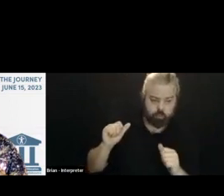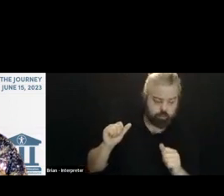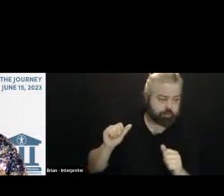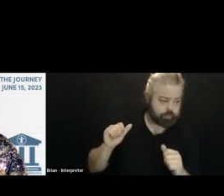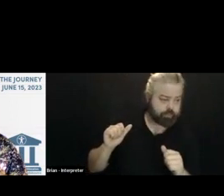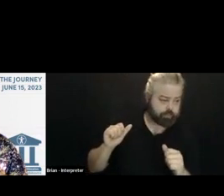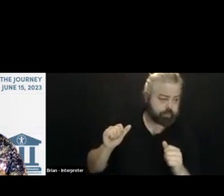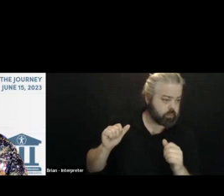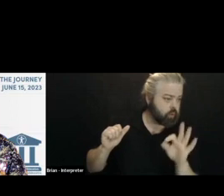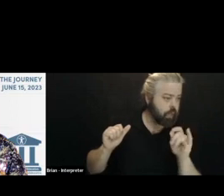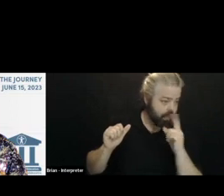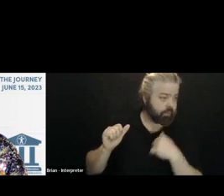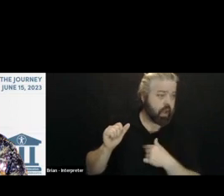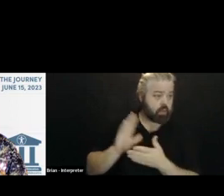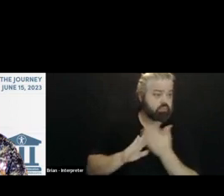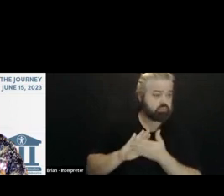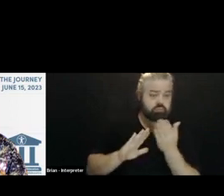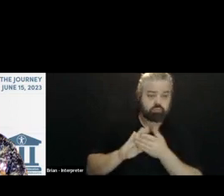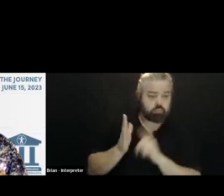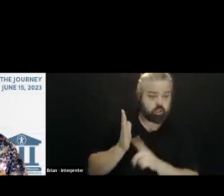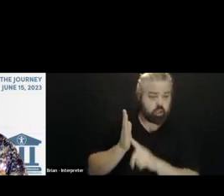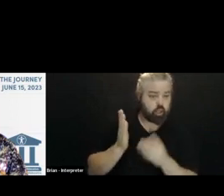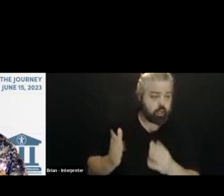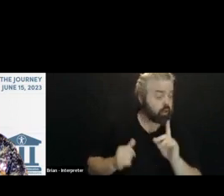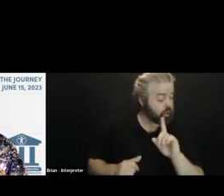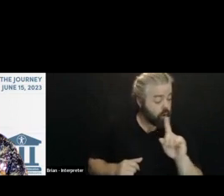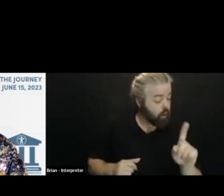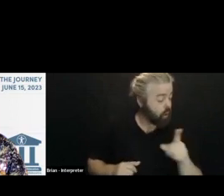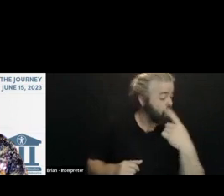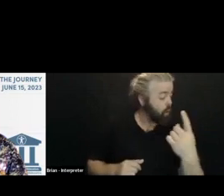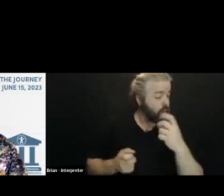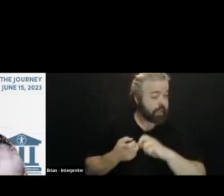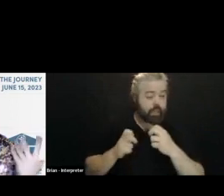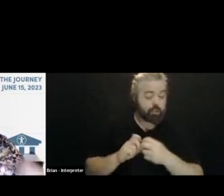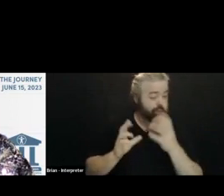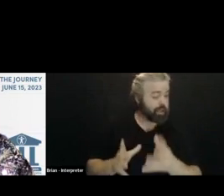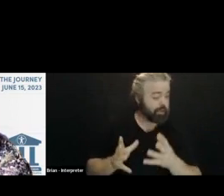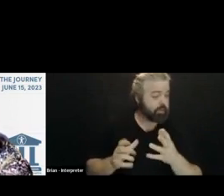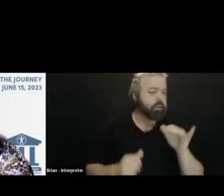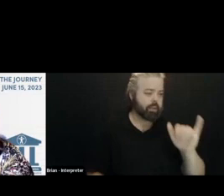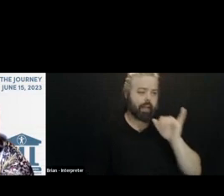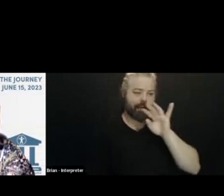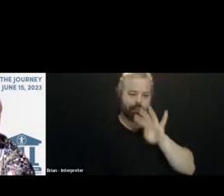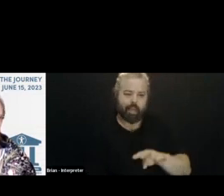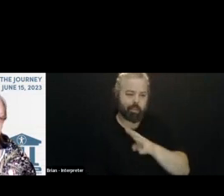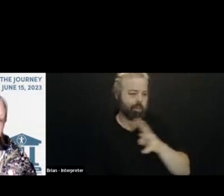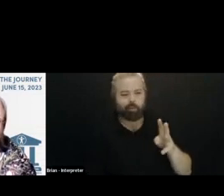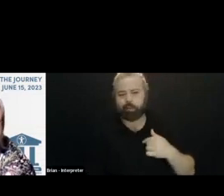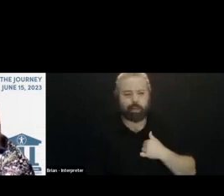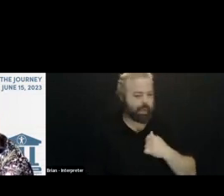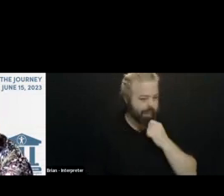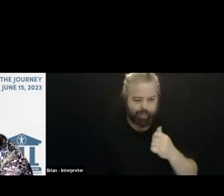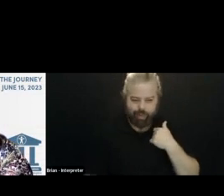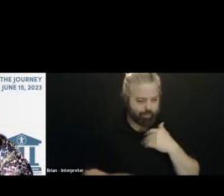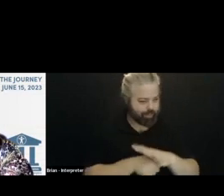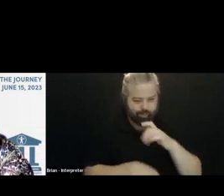I run the accessibility checker here, the only issue that is left is this table, and I didn't have time to go in and fix the table.